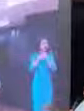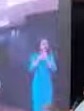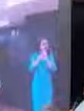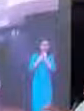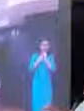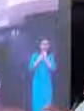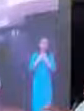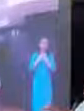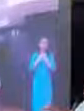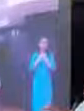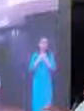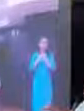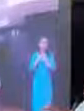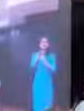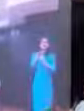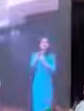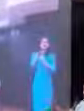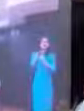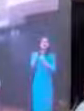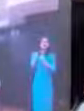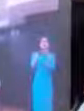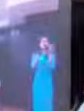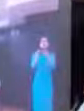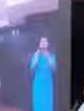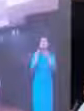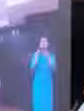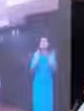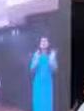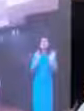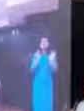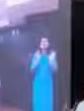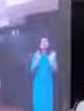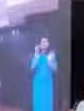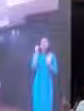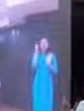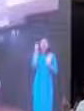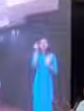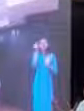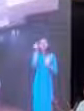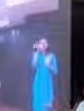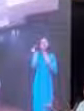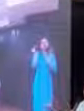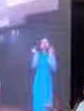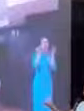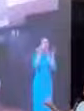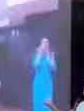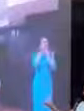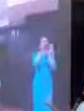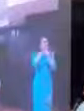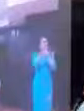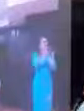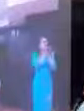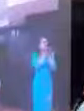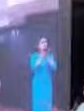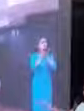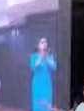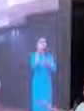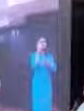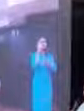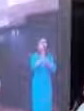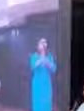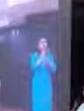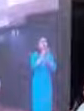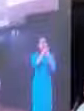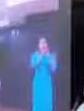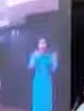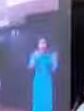directly affected by that law. I'm sure that it will be debated. We would open debates in the universities, colleges, and things like that. You